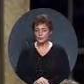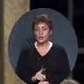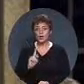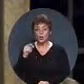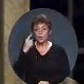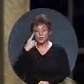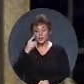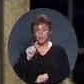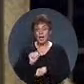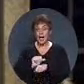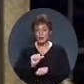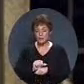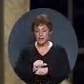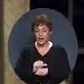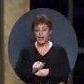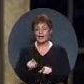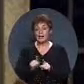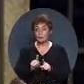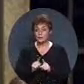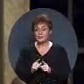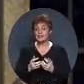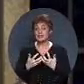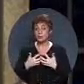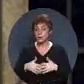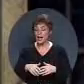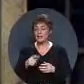to the Afghan government,